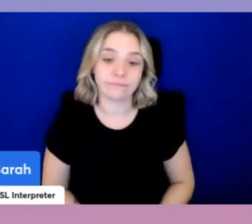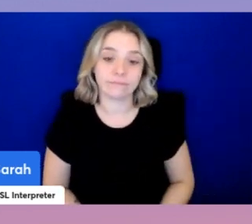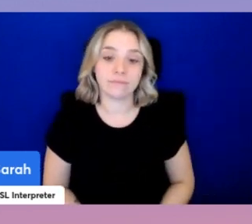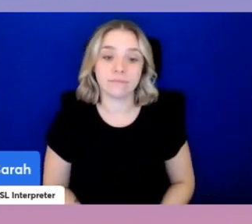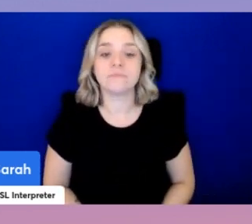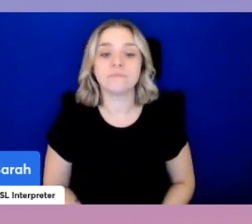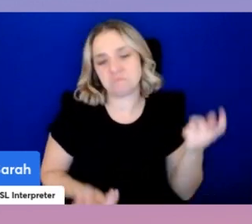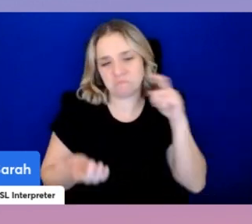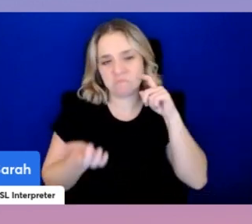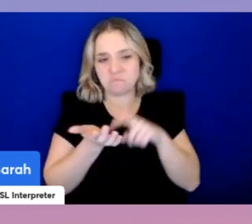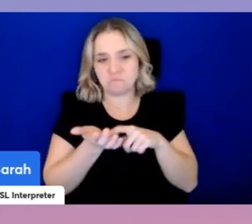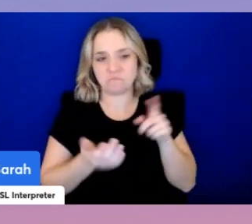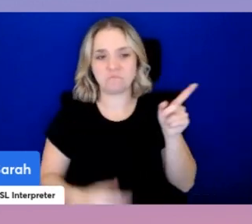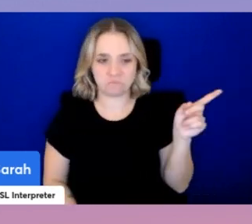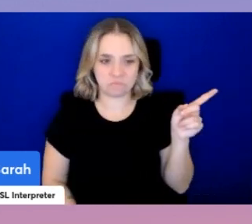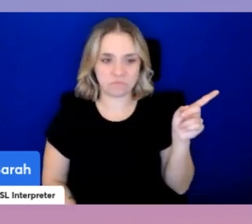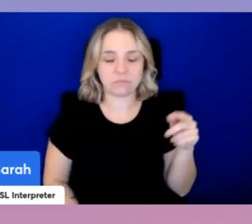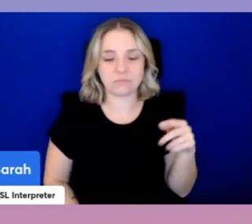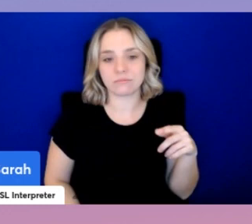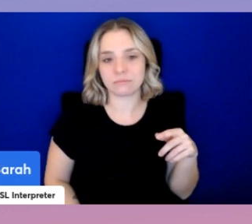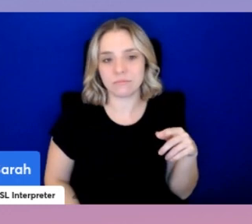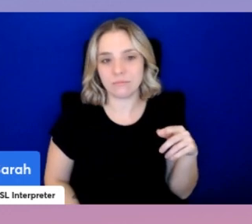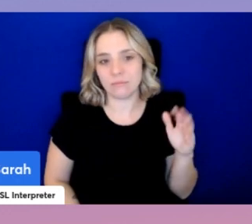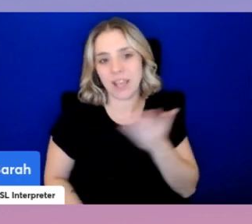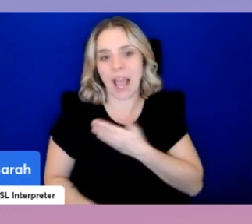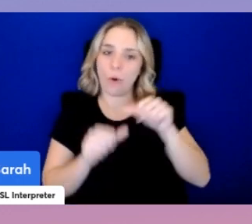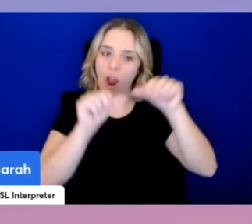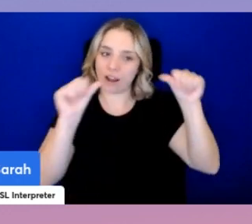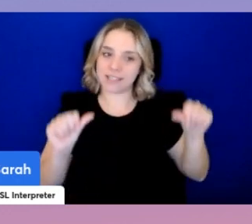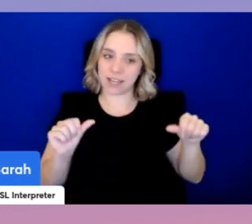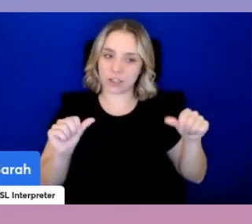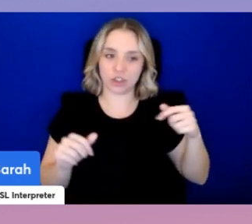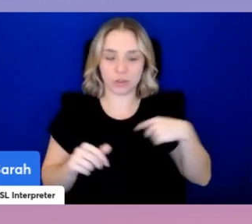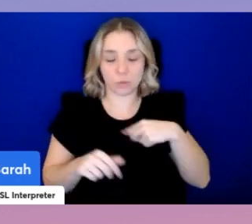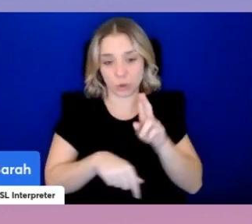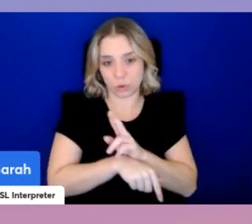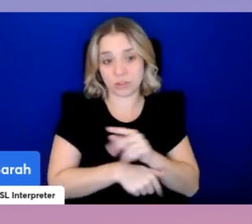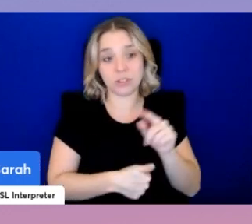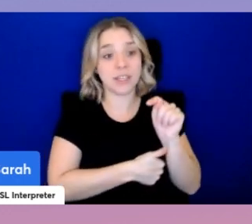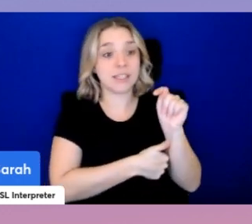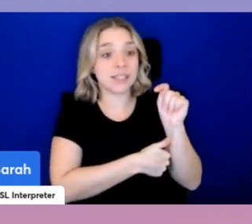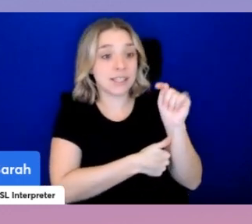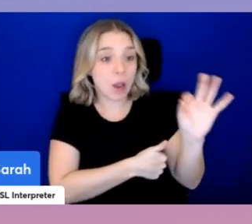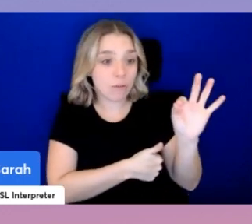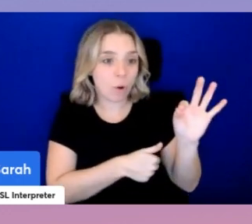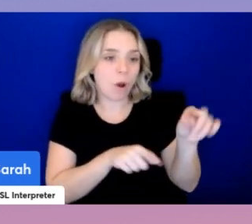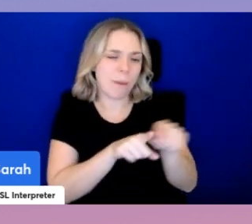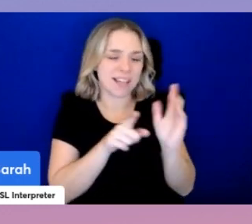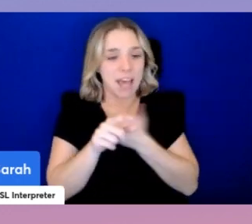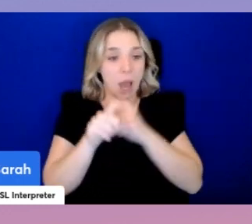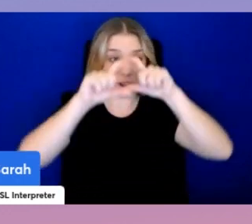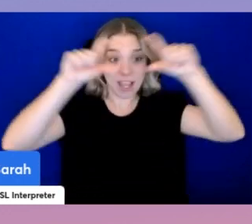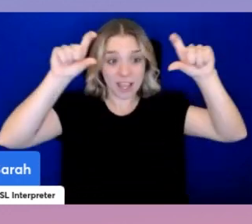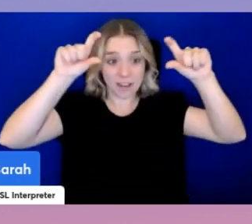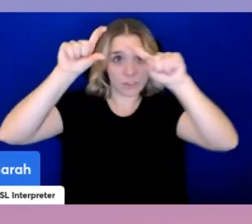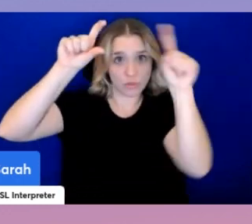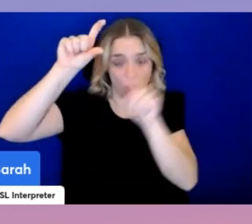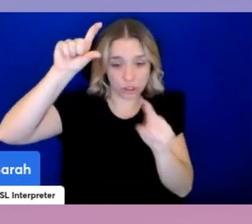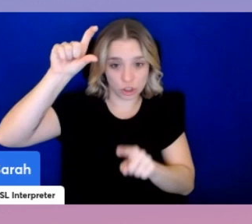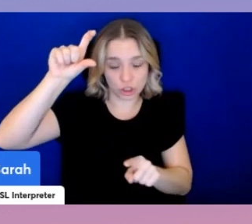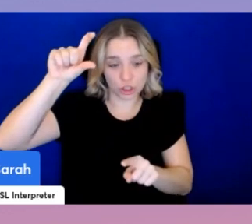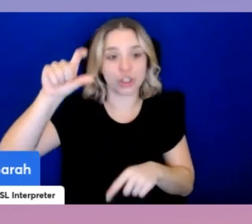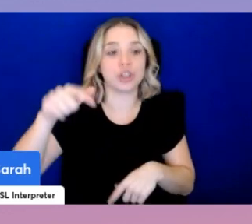And you could see this is our architecture. We use Terraform as our infrastructure as code, Nomad for